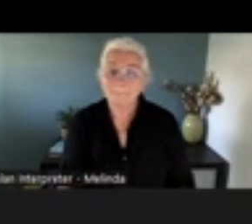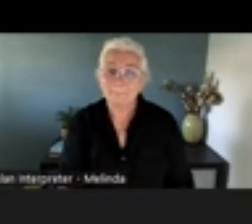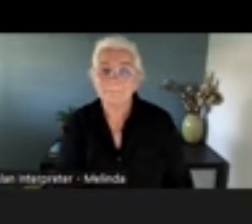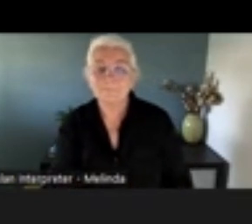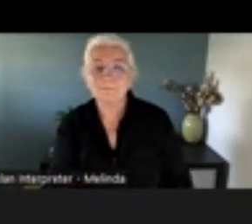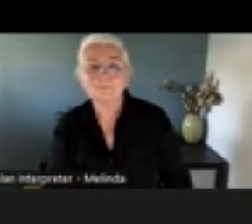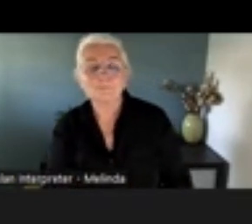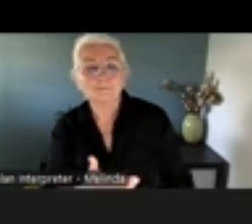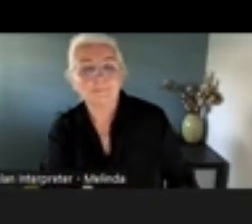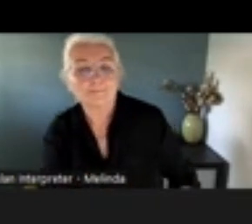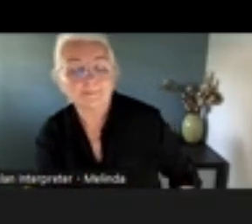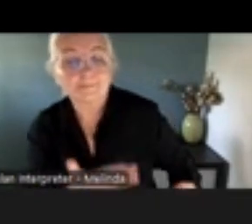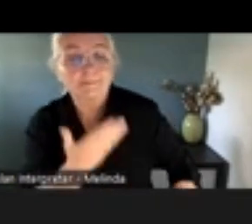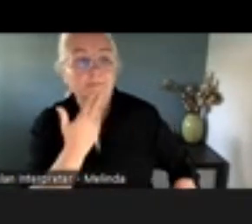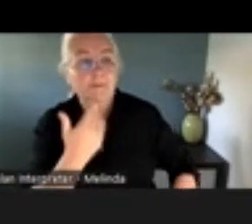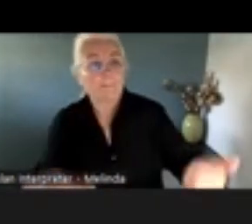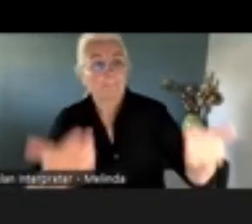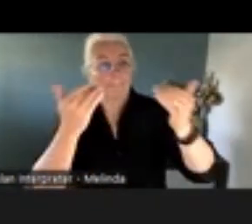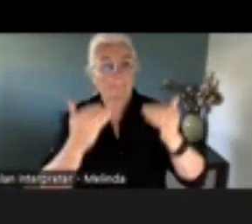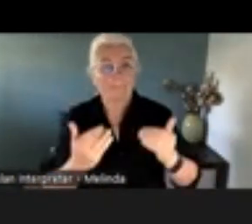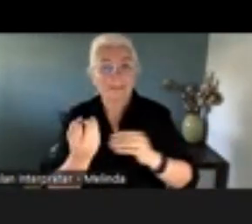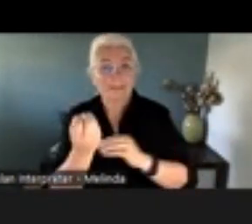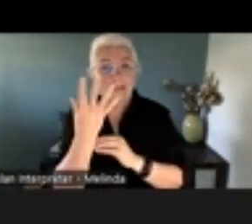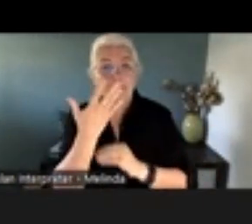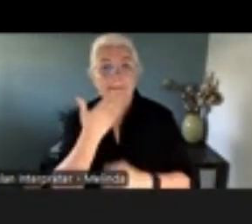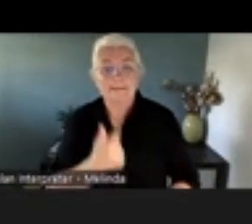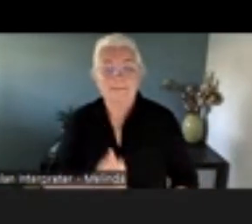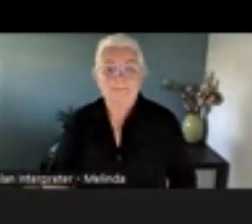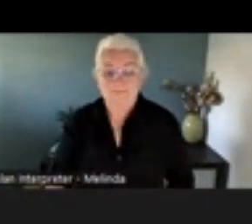Jess, if you can hop to the next slide for me, please.